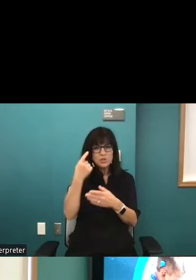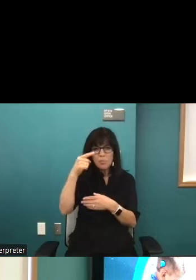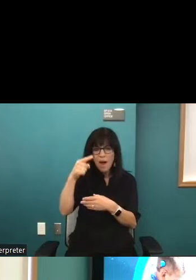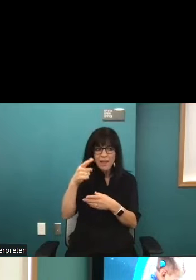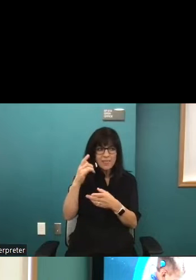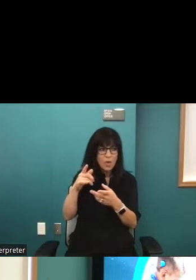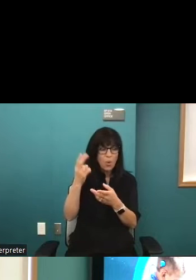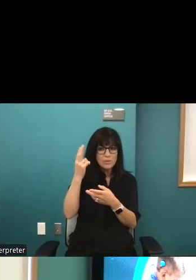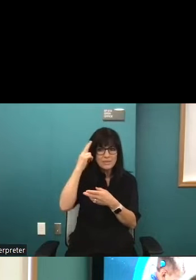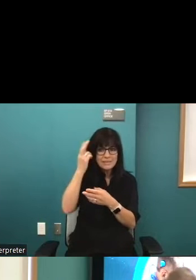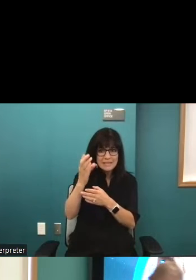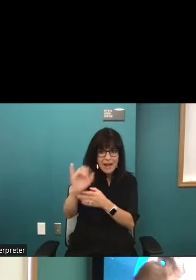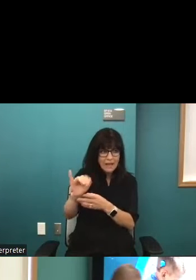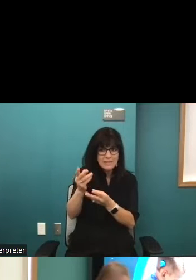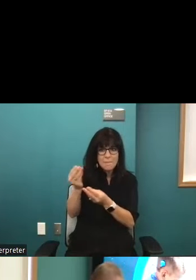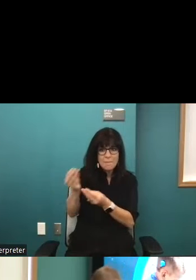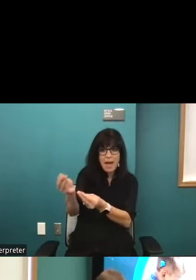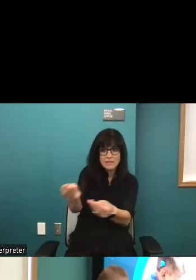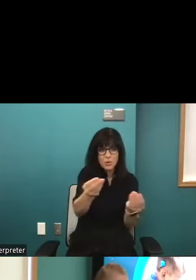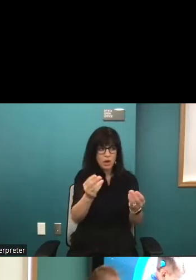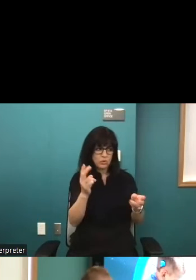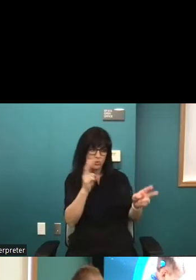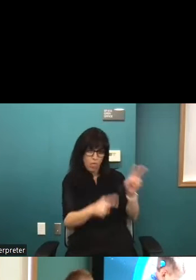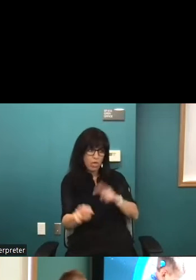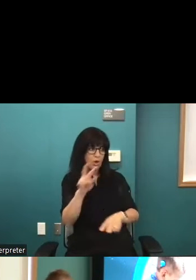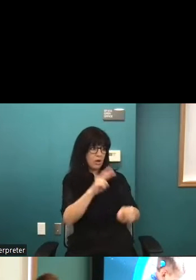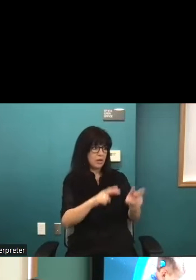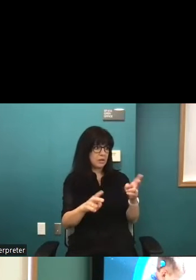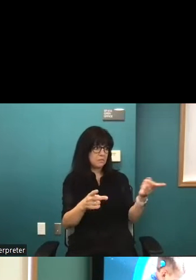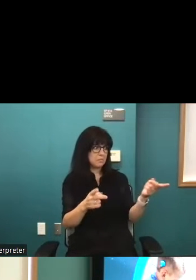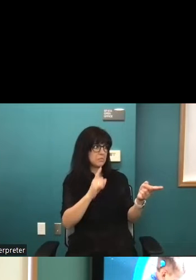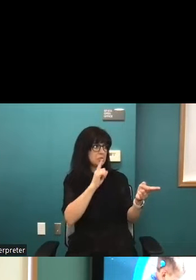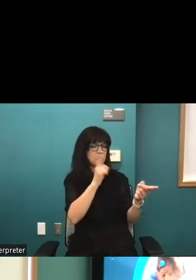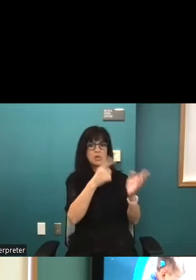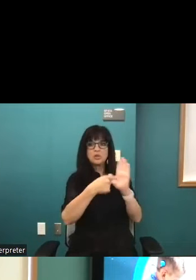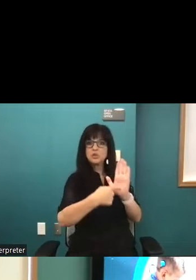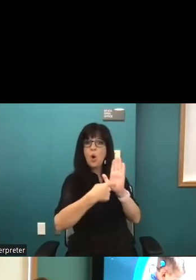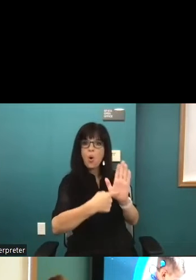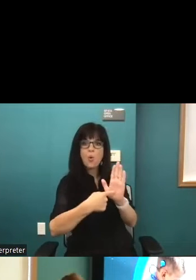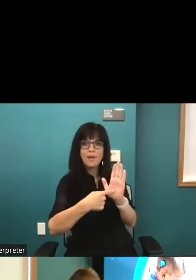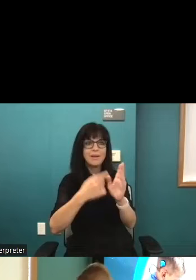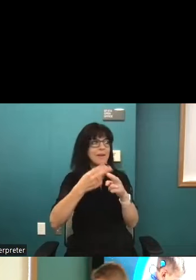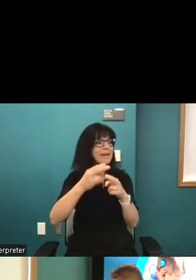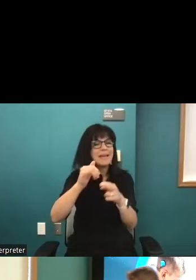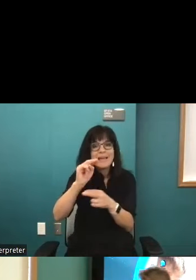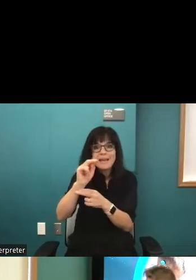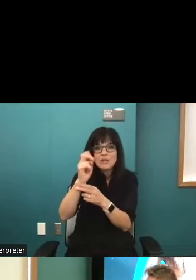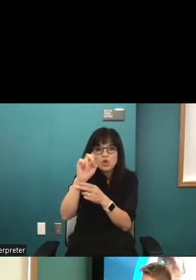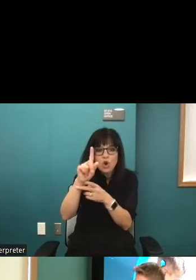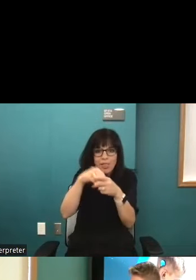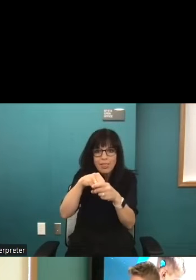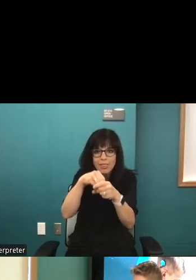around? Just, Yeah, is that absolutely. okay? So, whatever the best way is. This is just real quick, the internal part is in